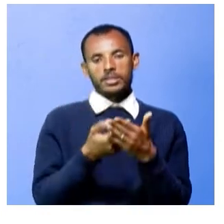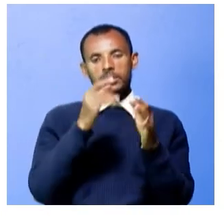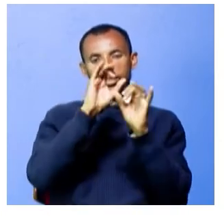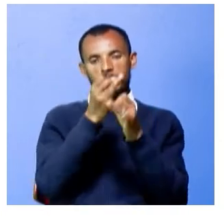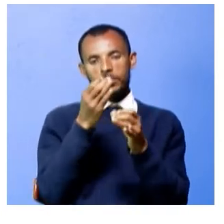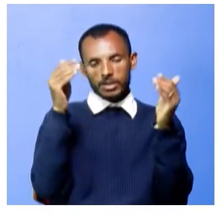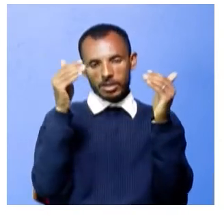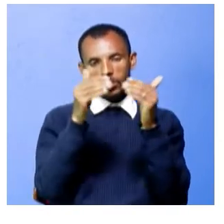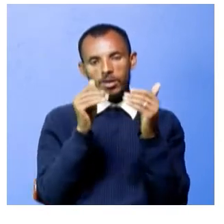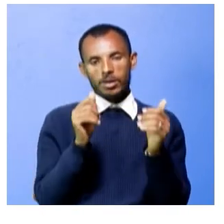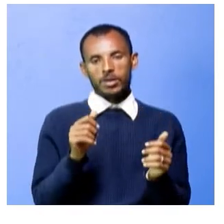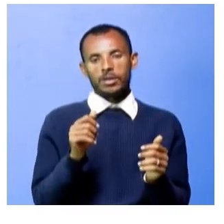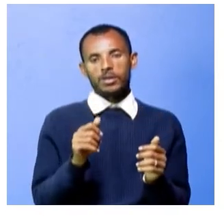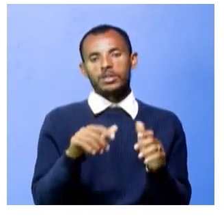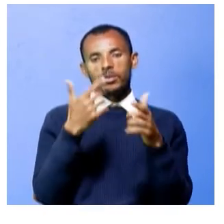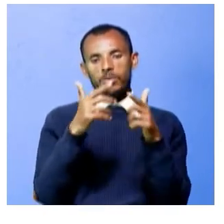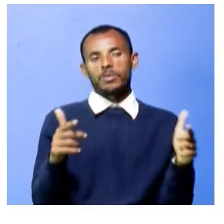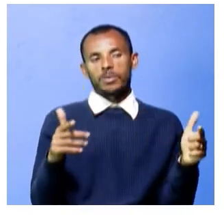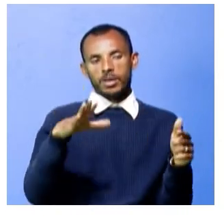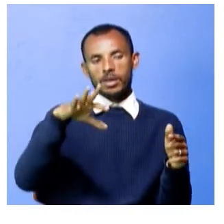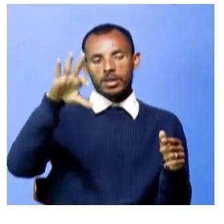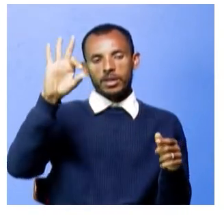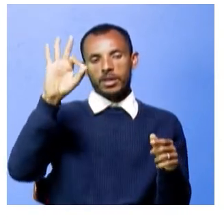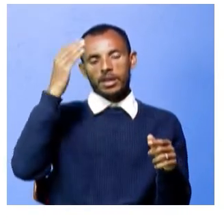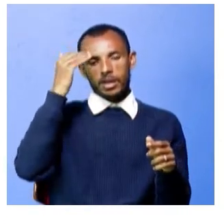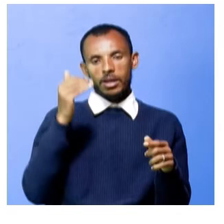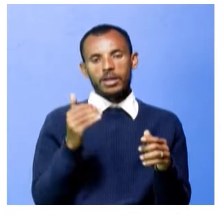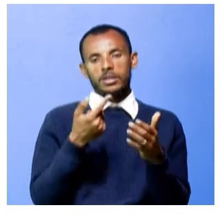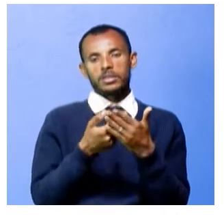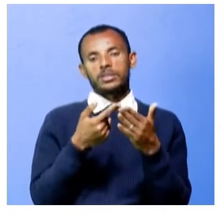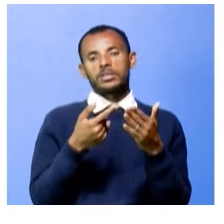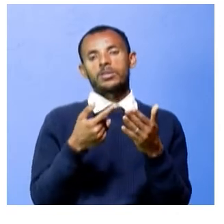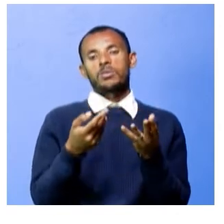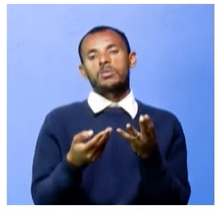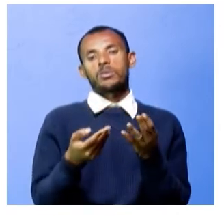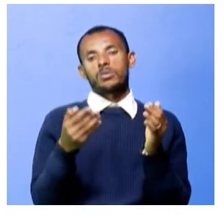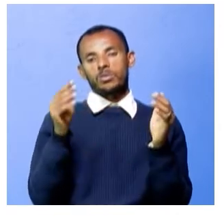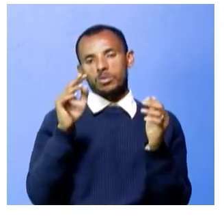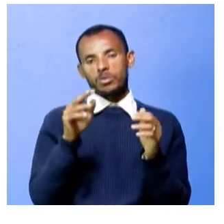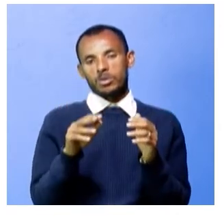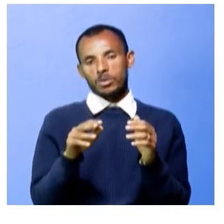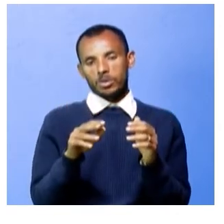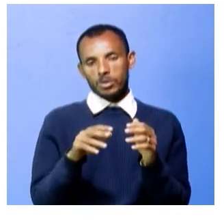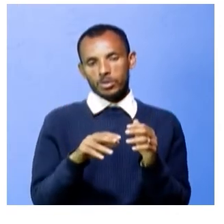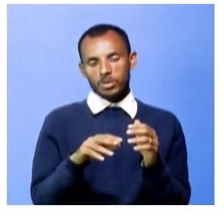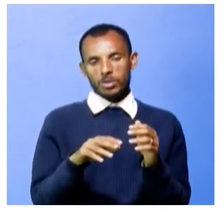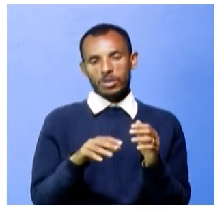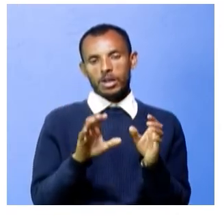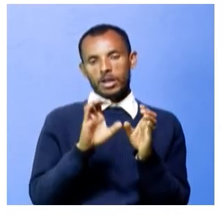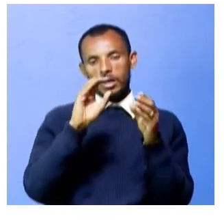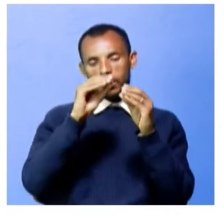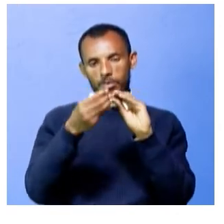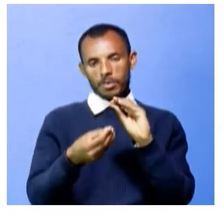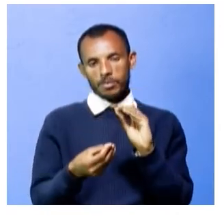is equal to the probability of getting head in this experiment is equal to the cardinal number